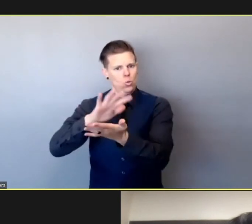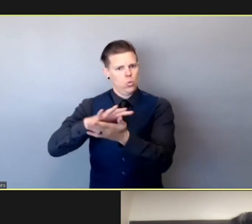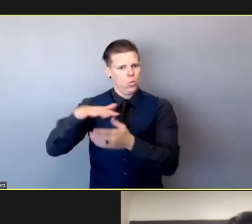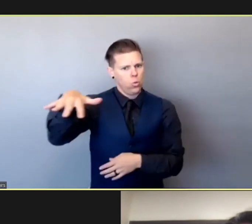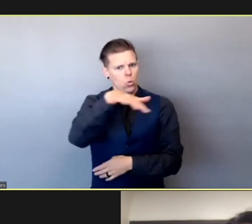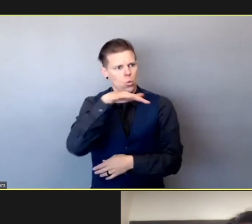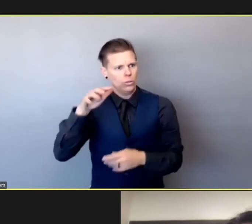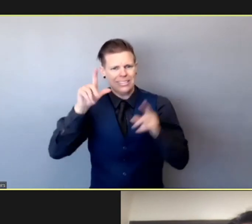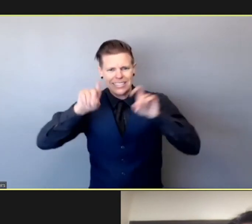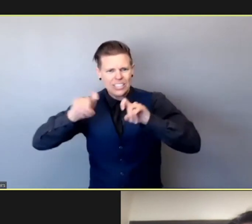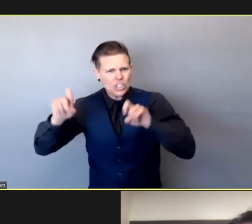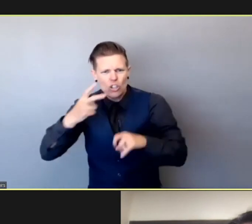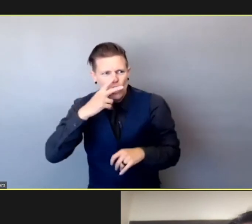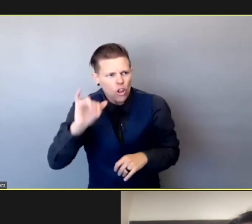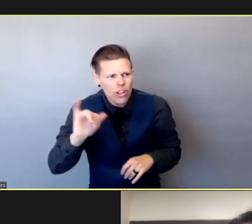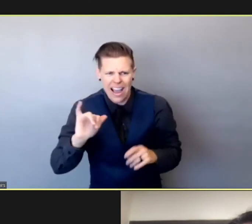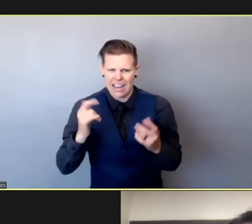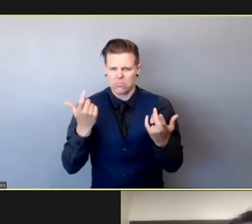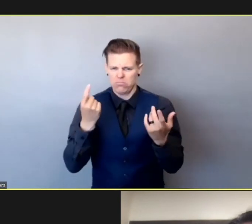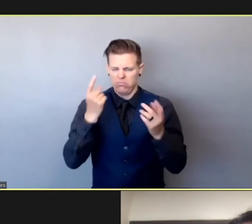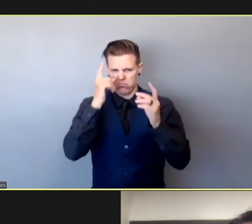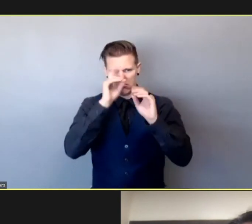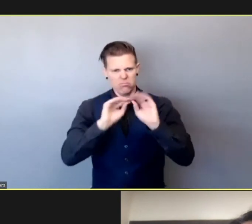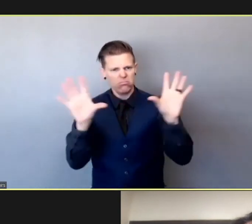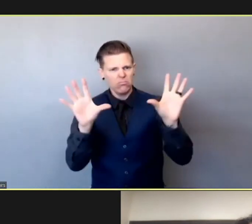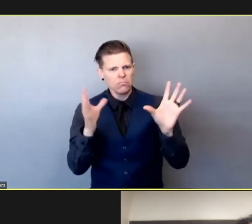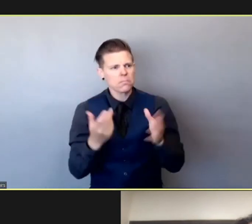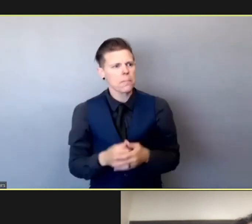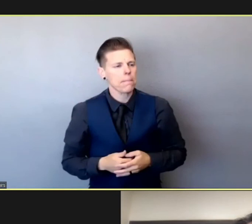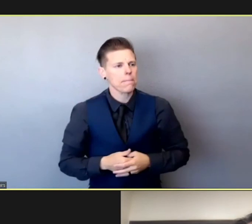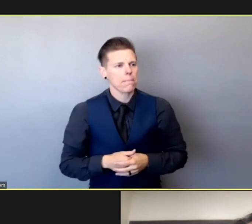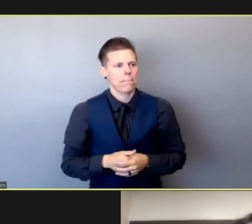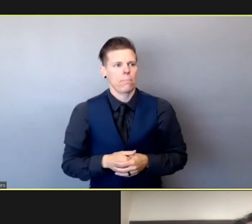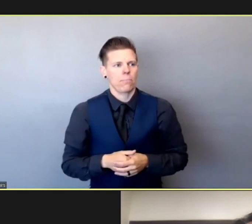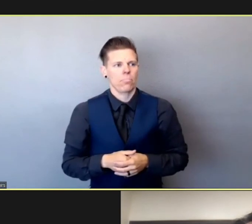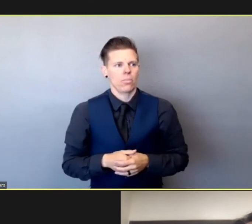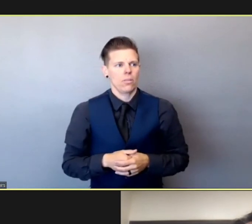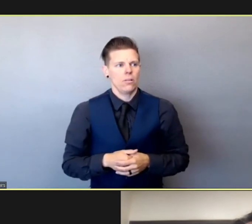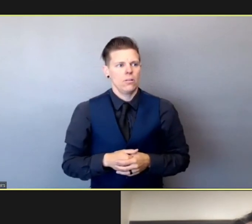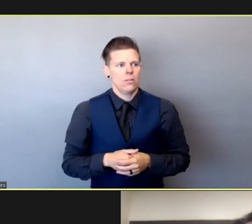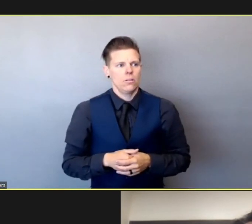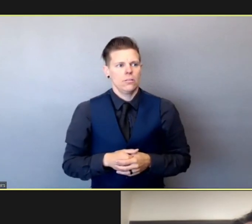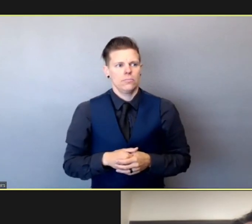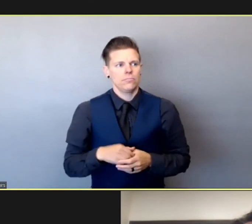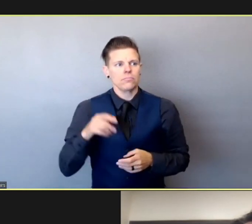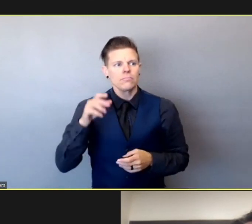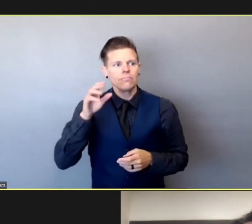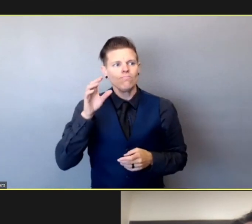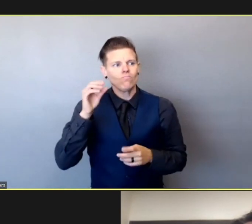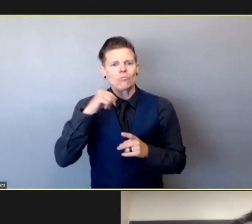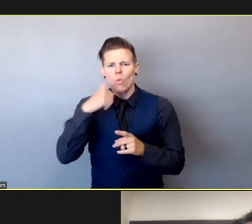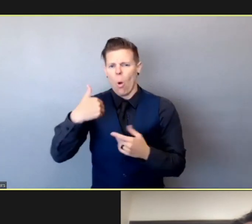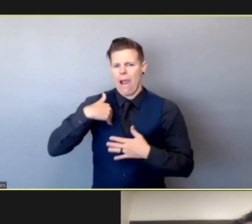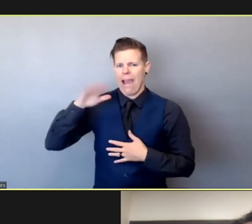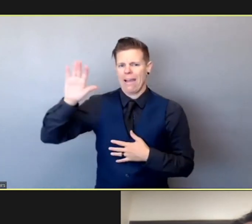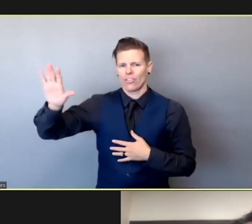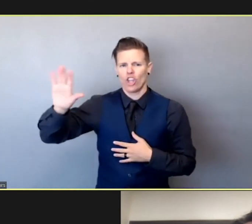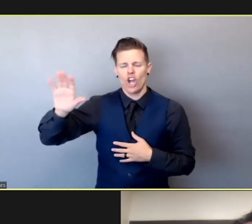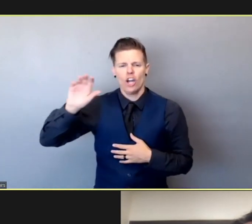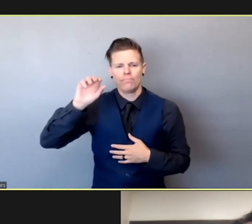doing? Yeah, I can start. I don't have the public education department document right in front of